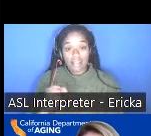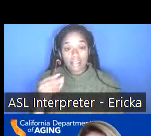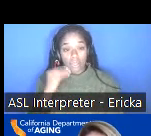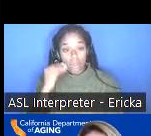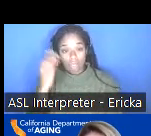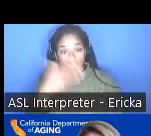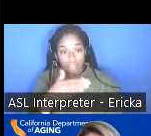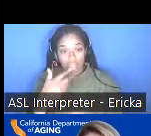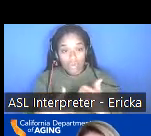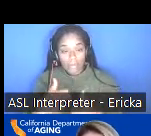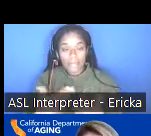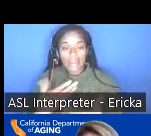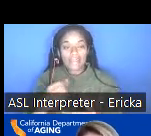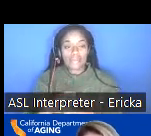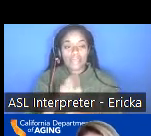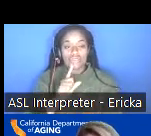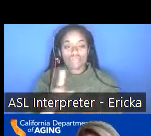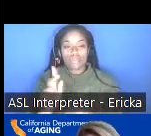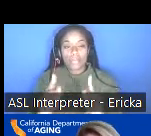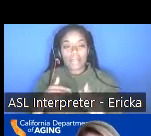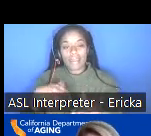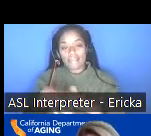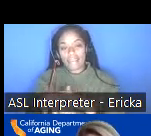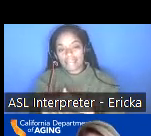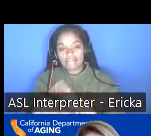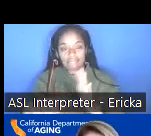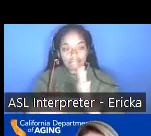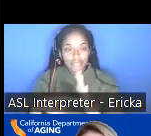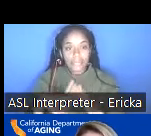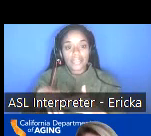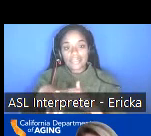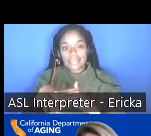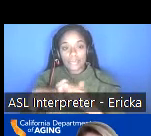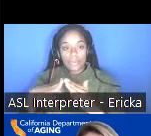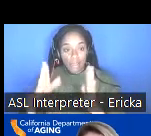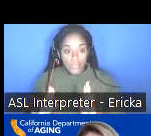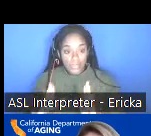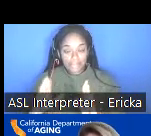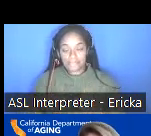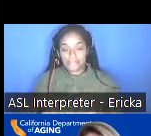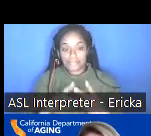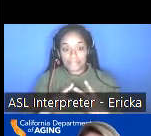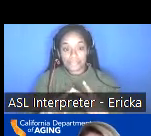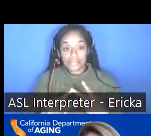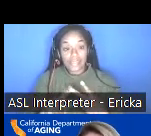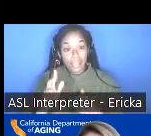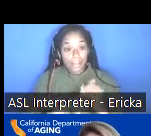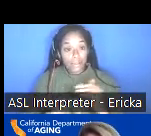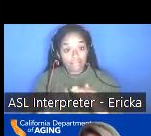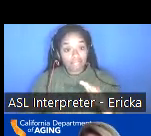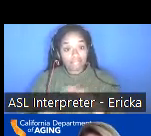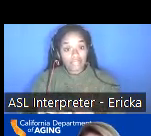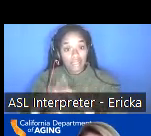ensure that people have access to affordable, accessible housing. Second, building capacity for housing